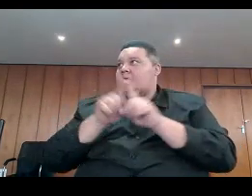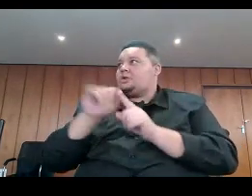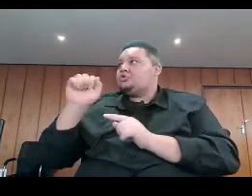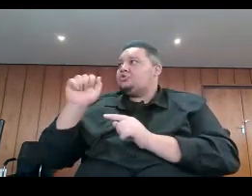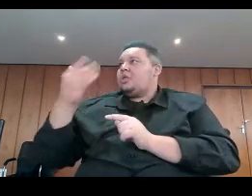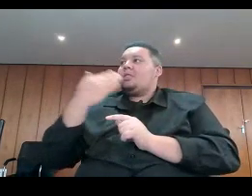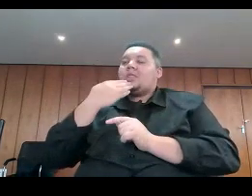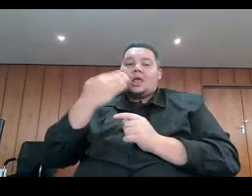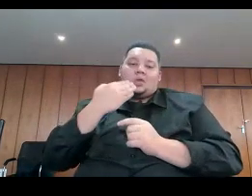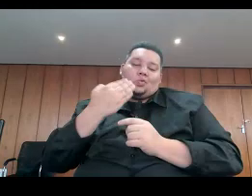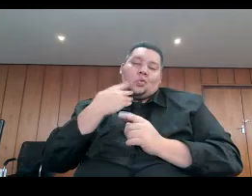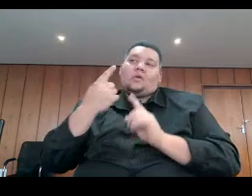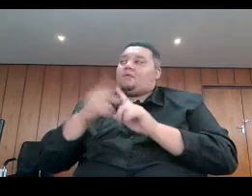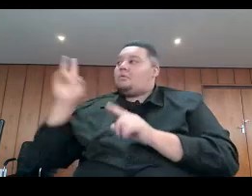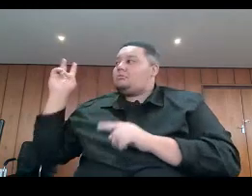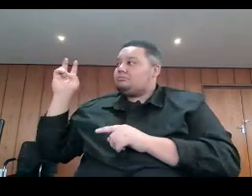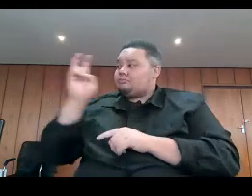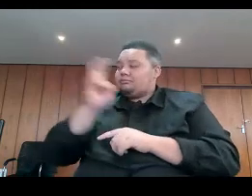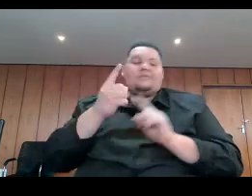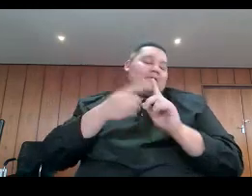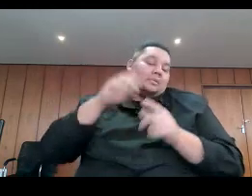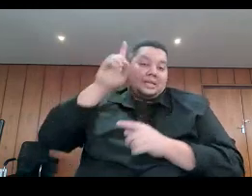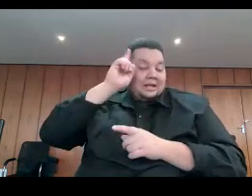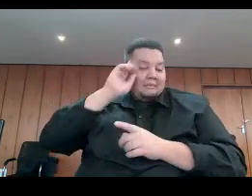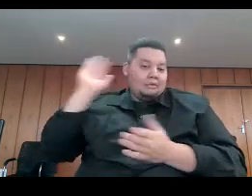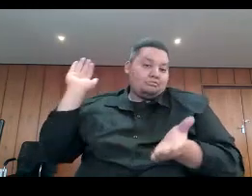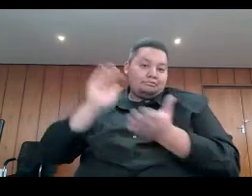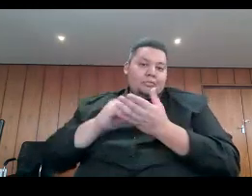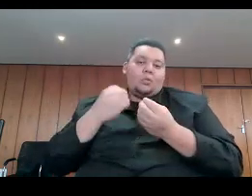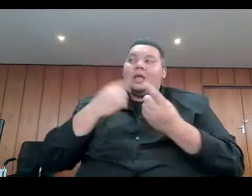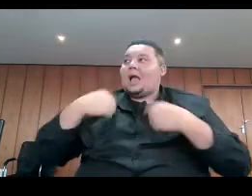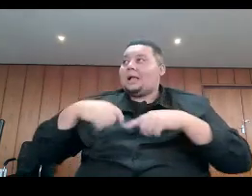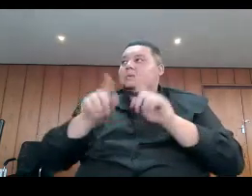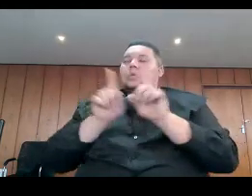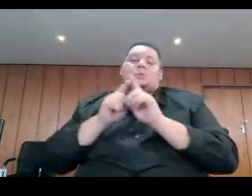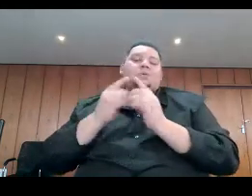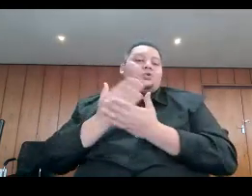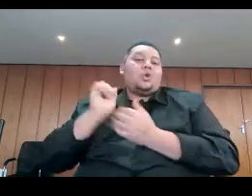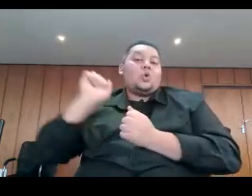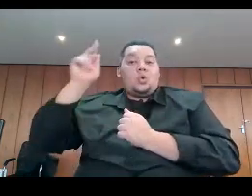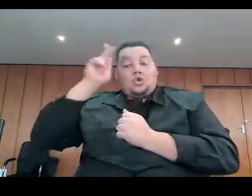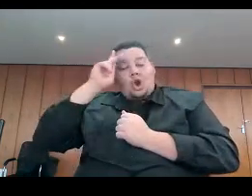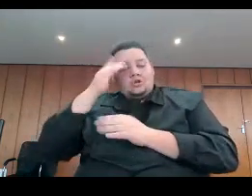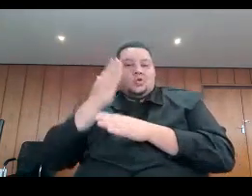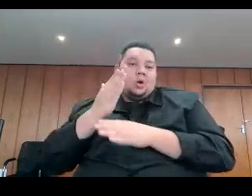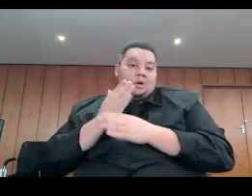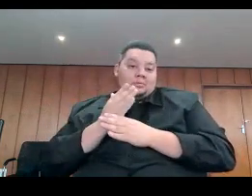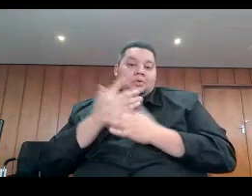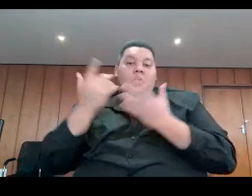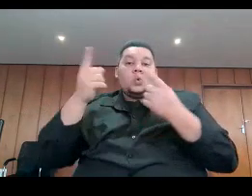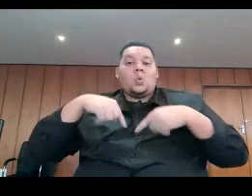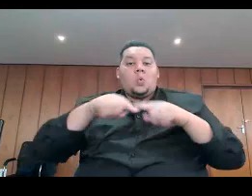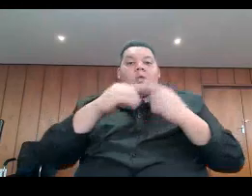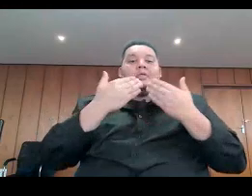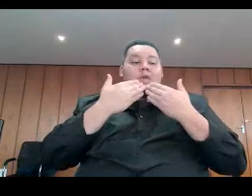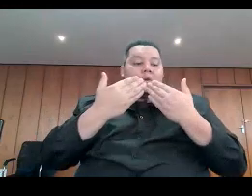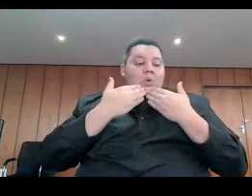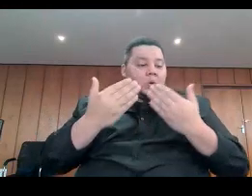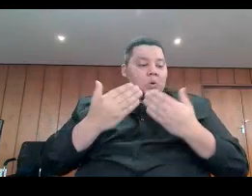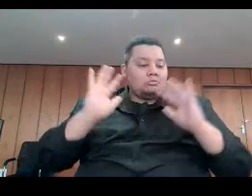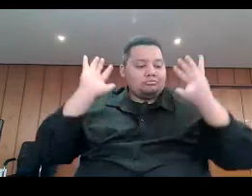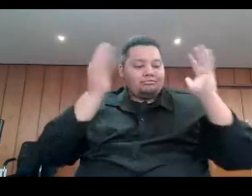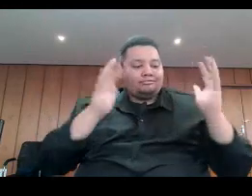Jill, thank you for coming up all the way from Durban to be here with us today and for sharing your knowledge and your work as well. So to everybody, thank you so